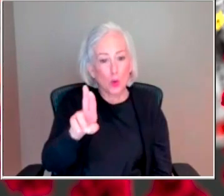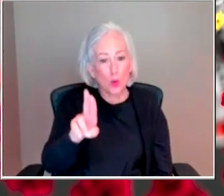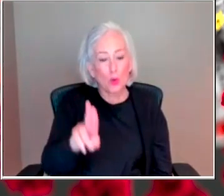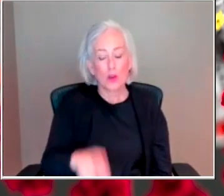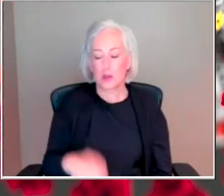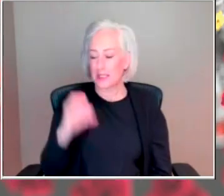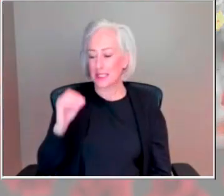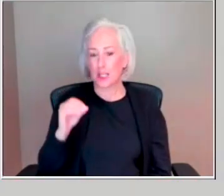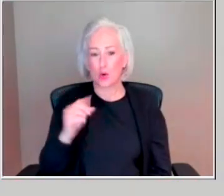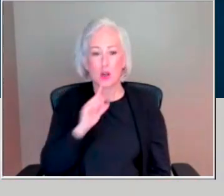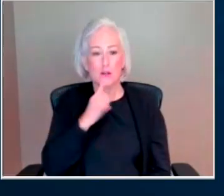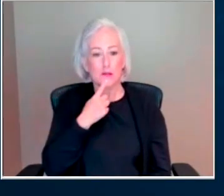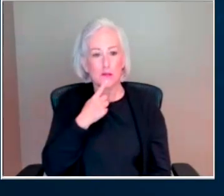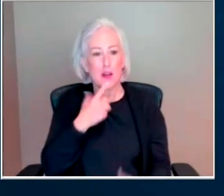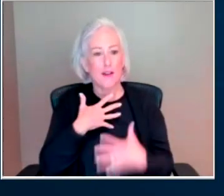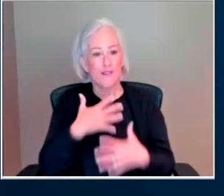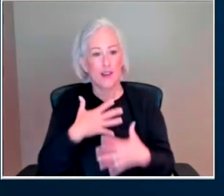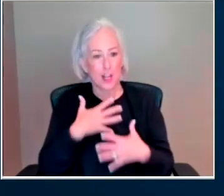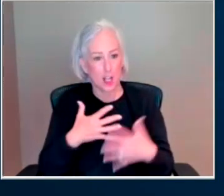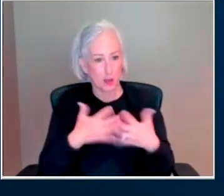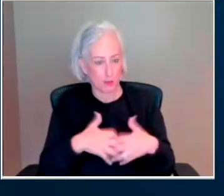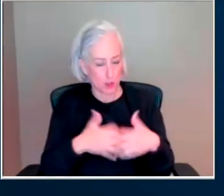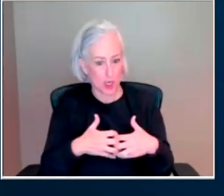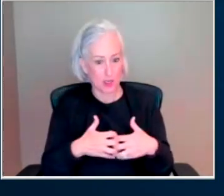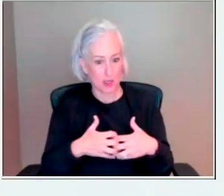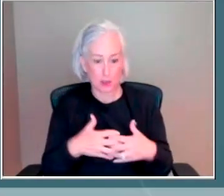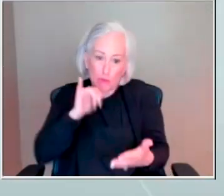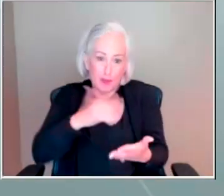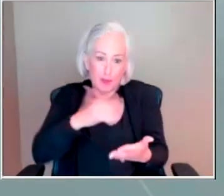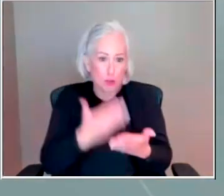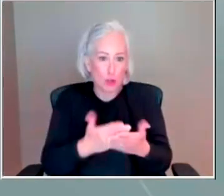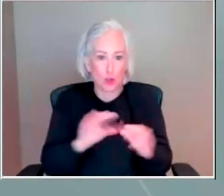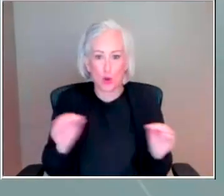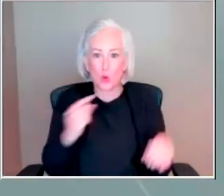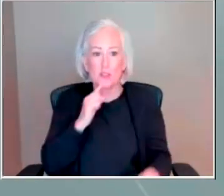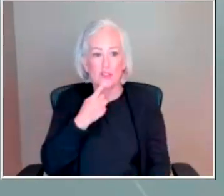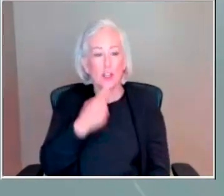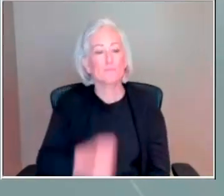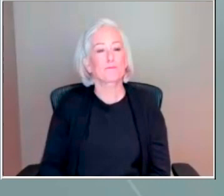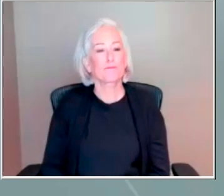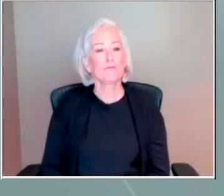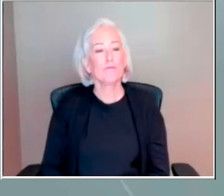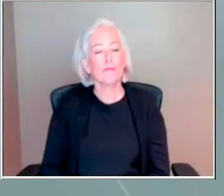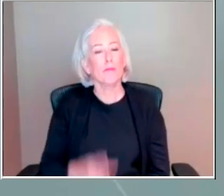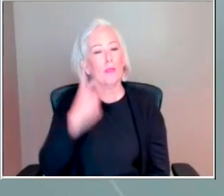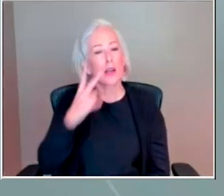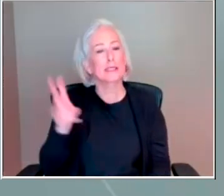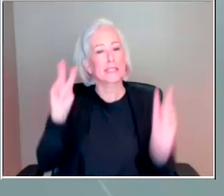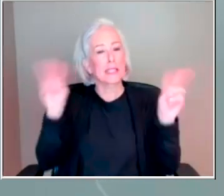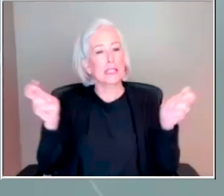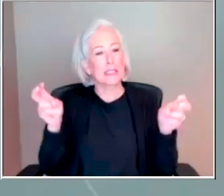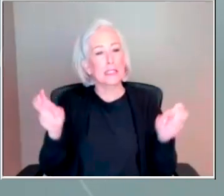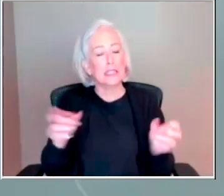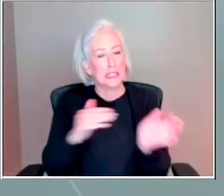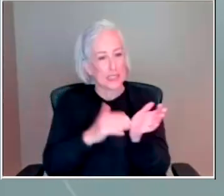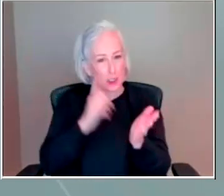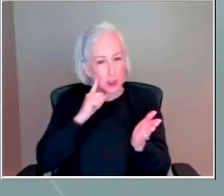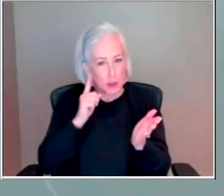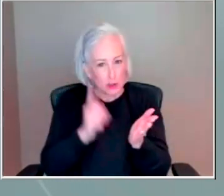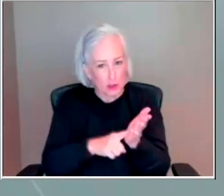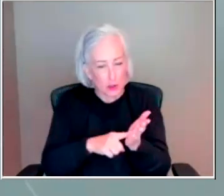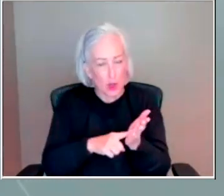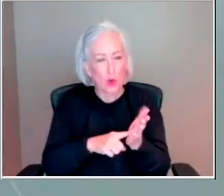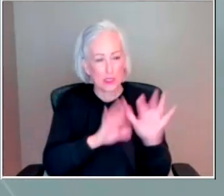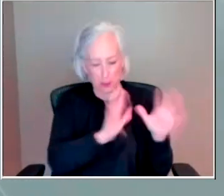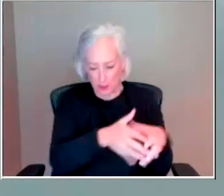good. Okay, thoughts on this headline that we've seen? Doctors in Nevada have noticed a cluster of rare brain infections in children. There were